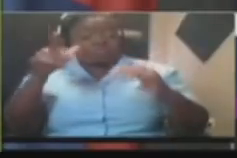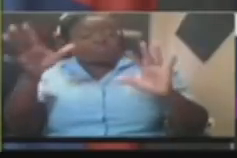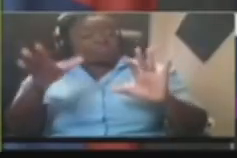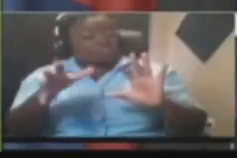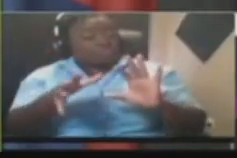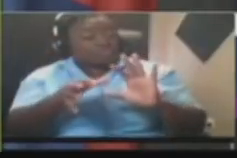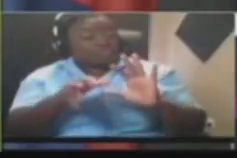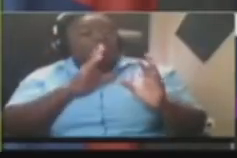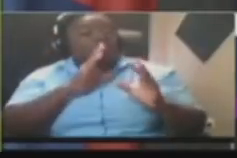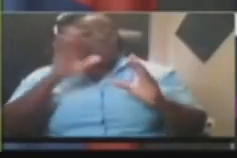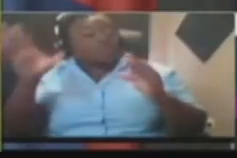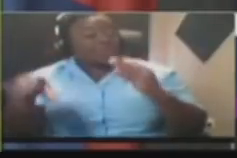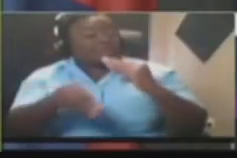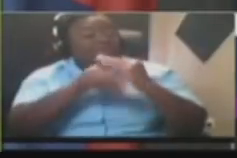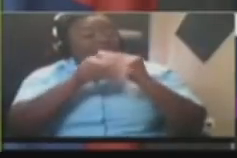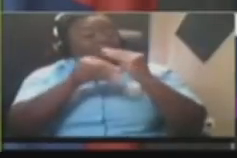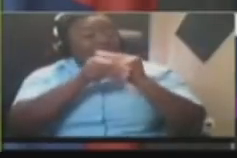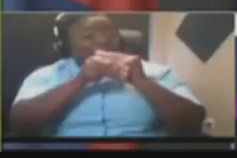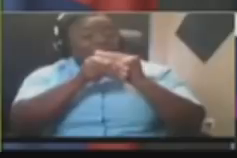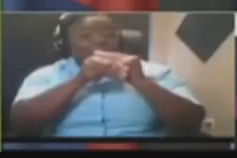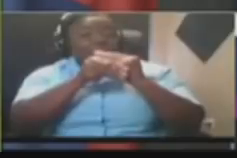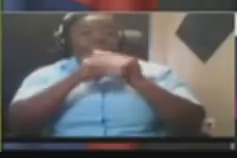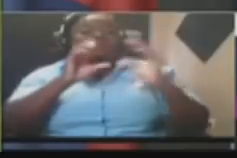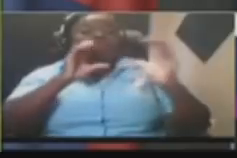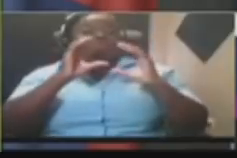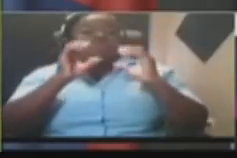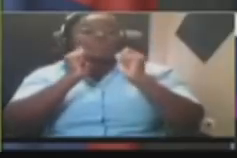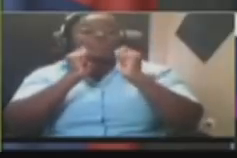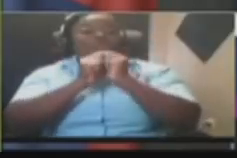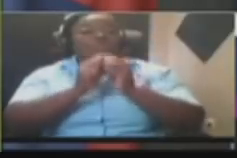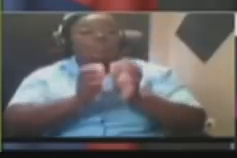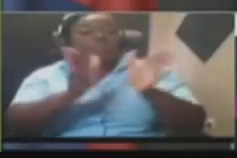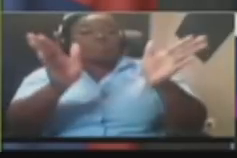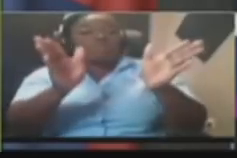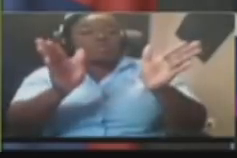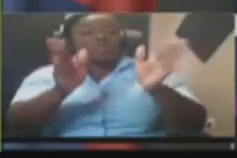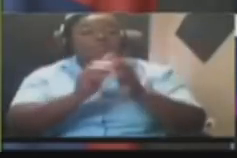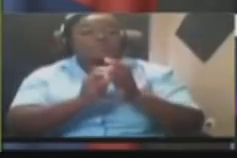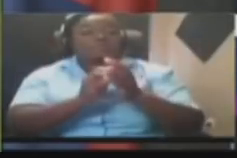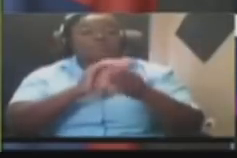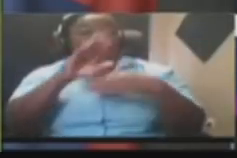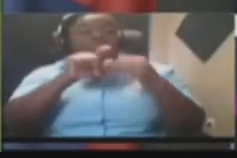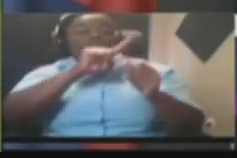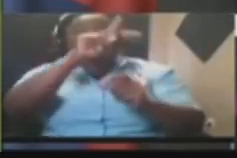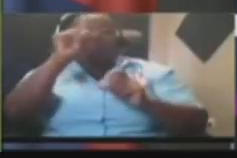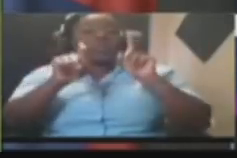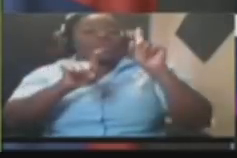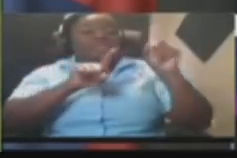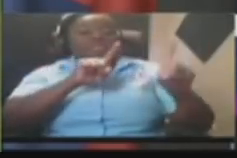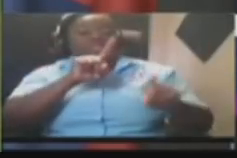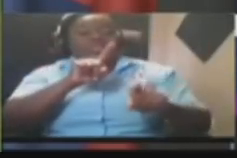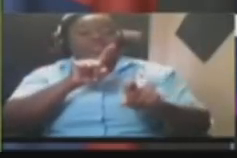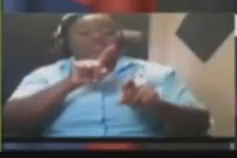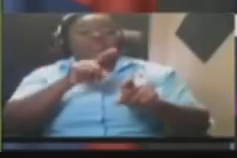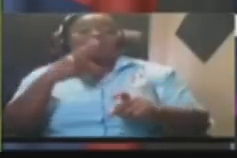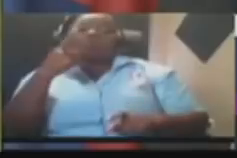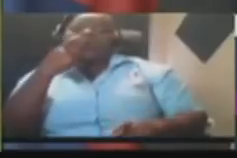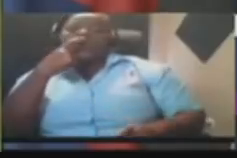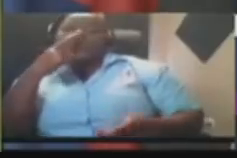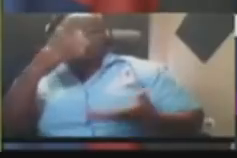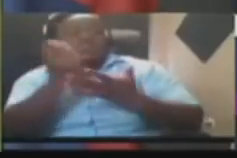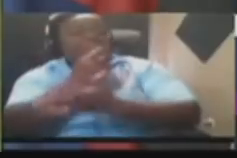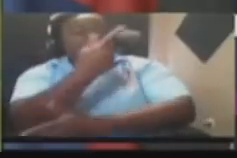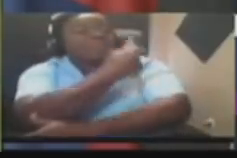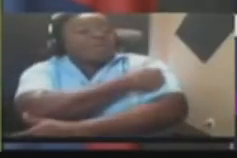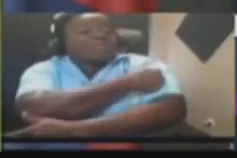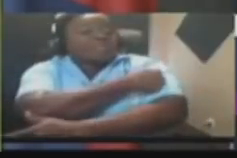and the communication with the national population on this whole question of who gets vaccinated